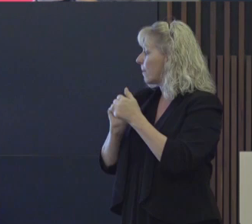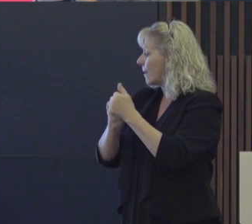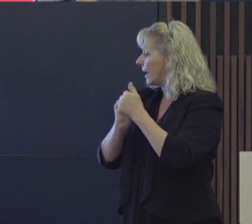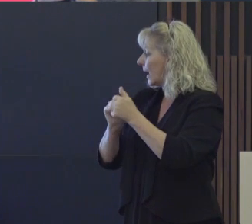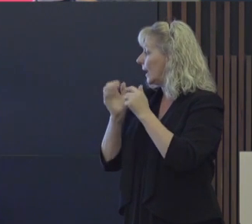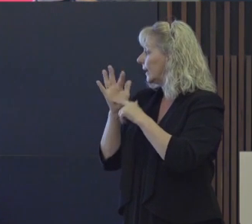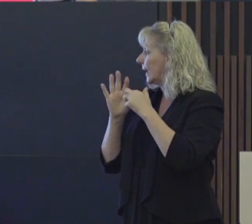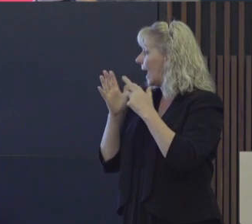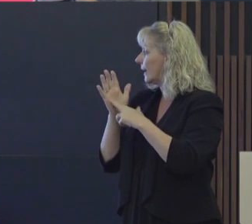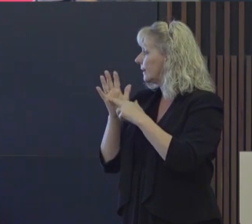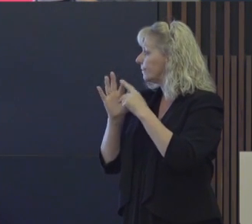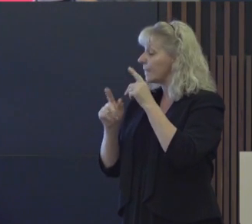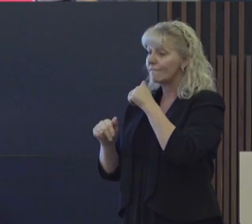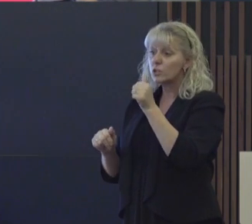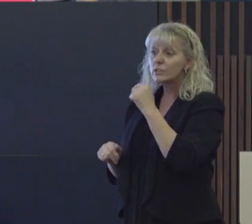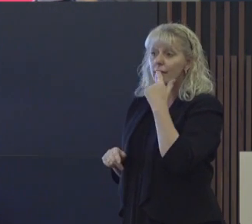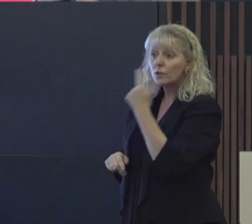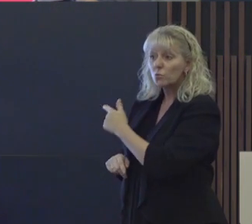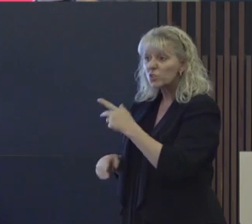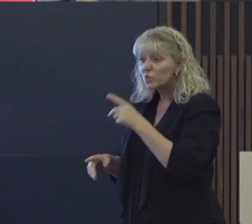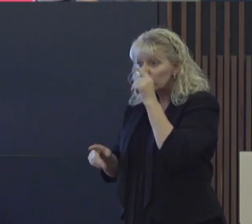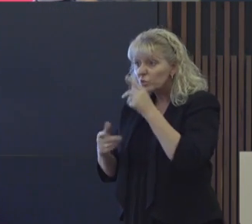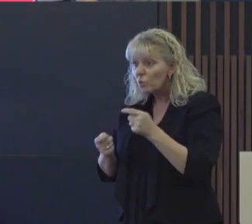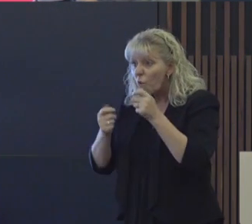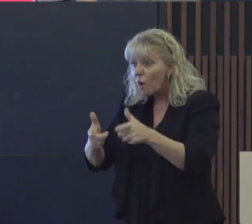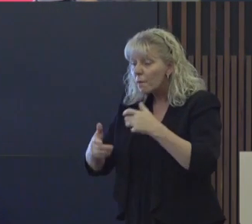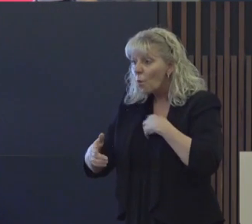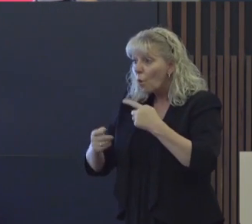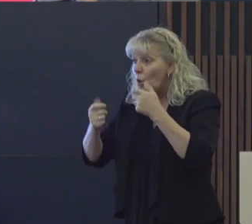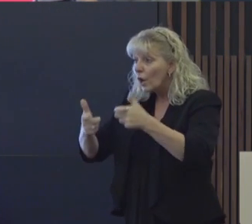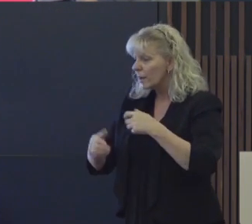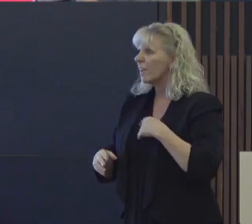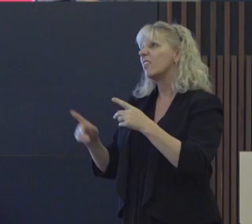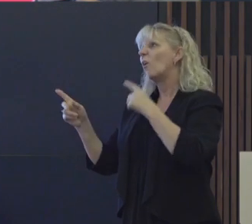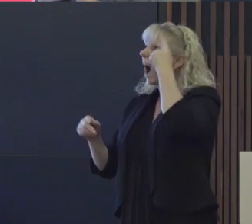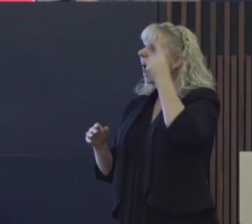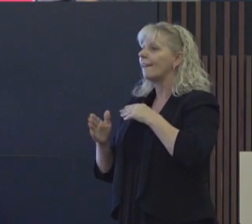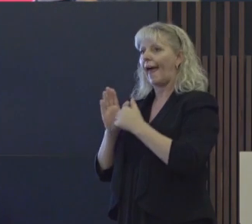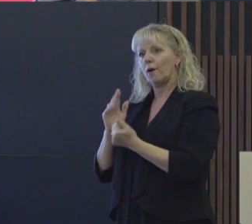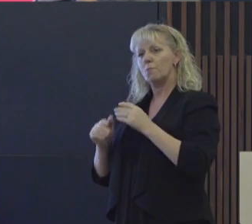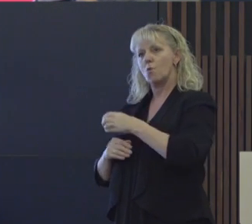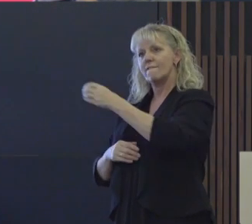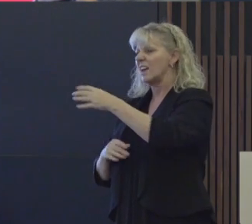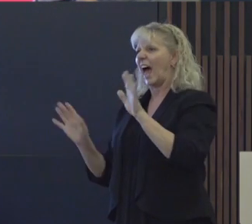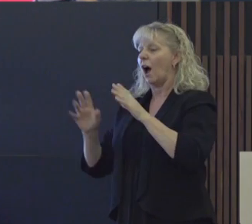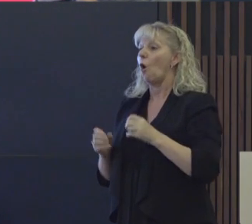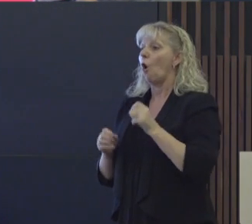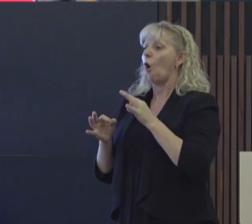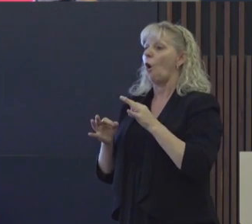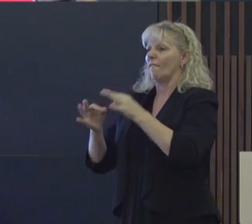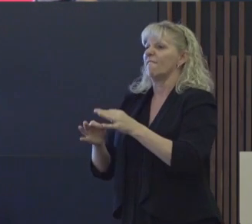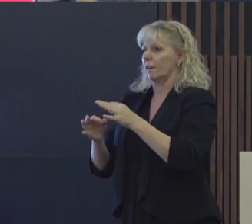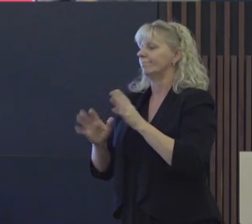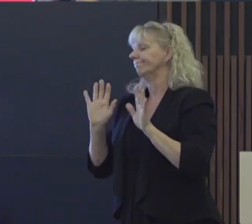and they said, "Oh, would you consider doing that earlier?" Because we were going to do it, but we put it off. I said, "Why?" And they said, "Well, we're opening up an office